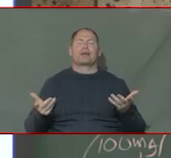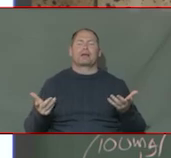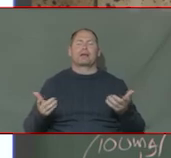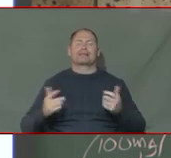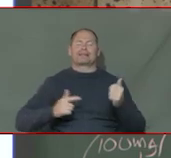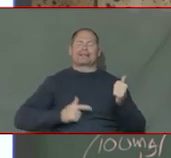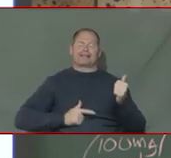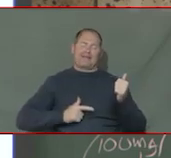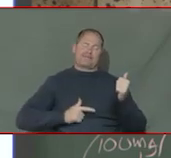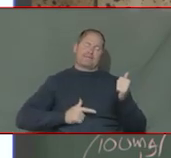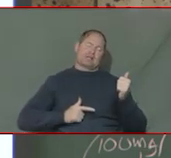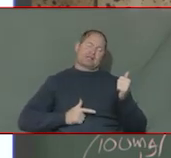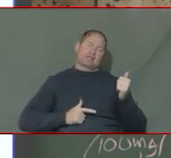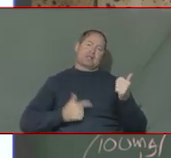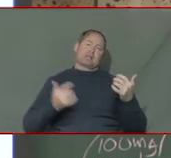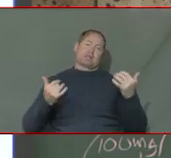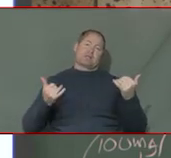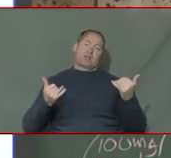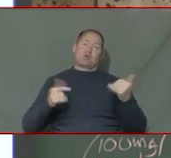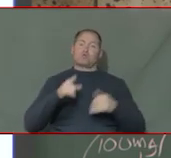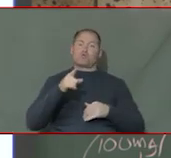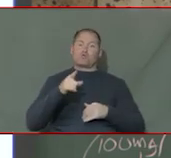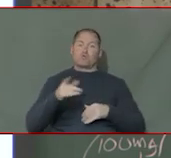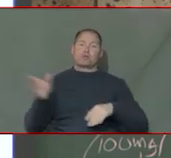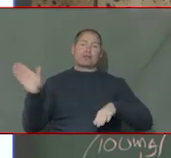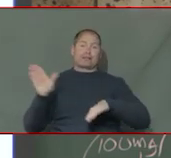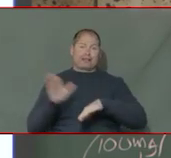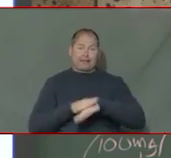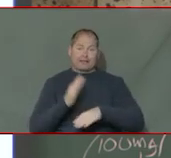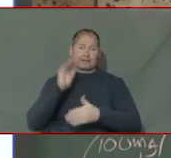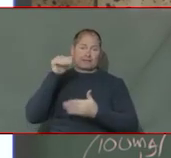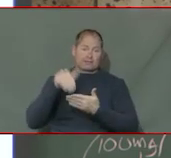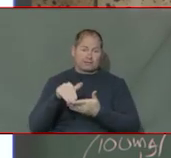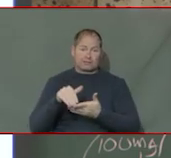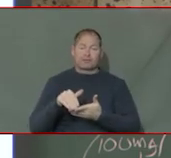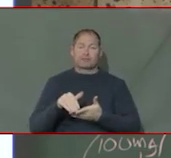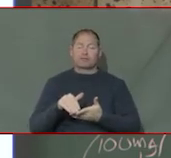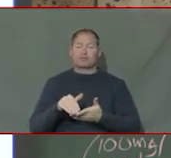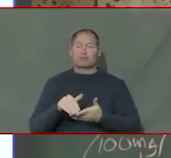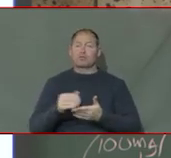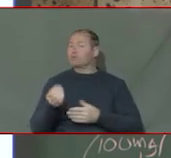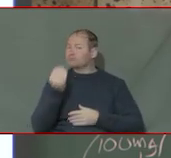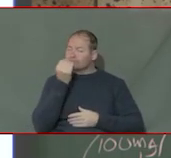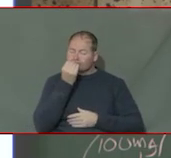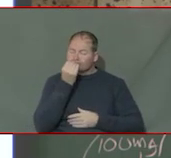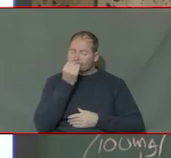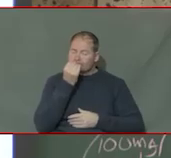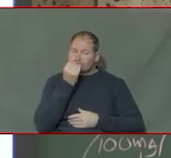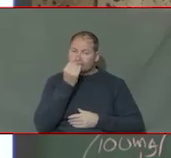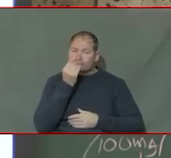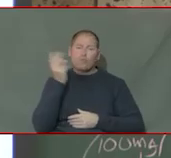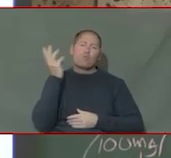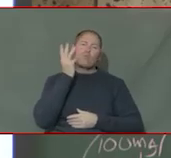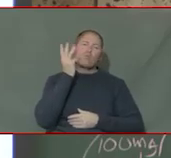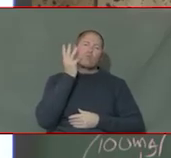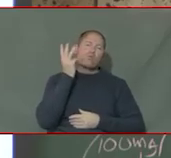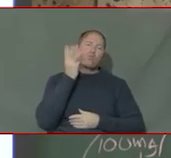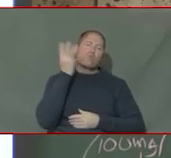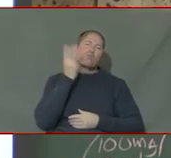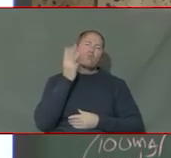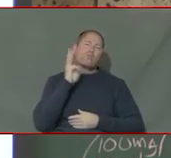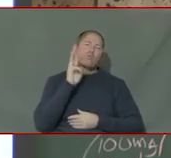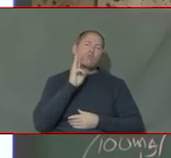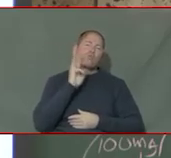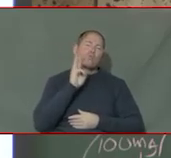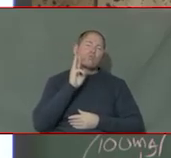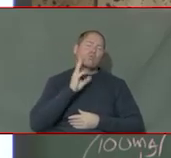Now, this morning you were late to come here to campus. You did not eat, you drank water and you ran. You came here and unfortunately